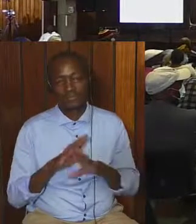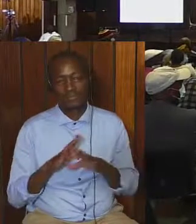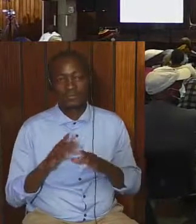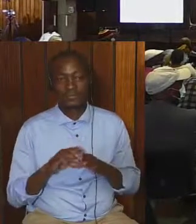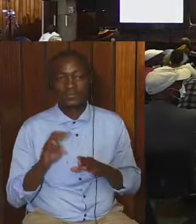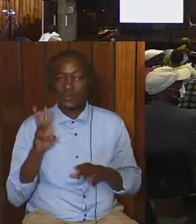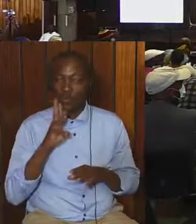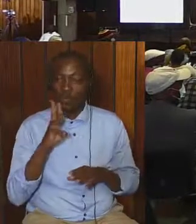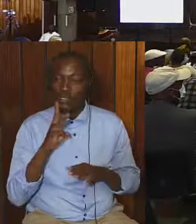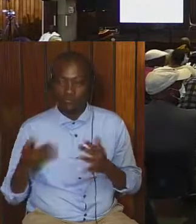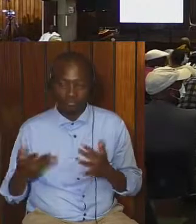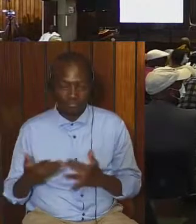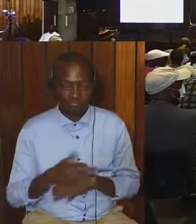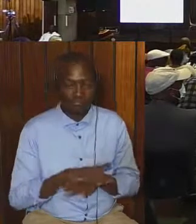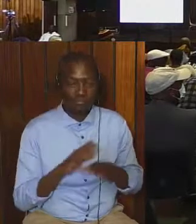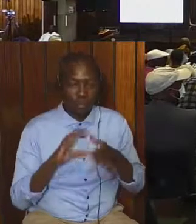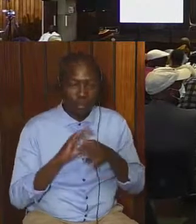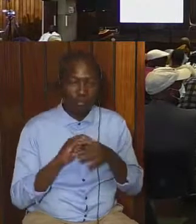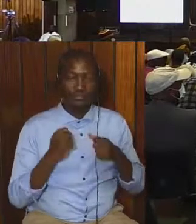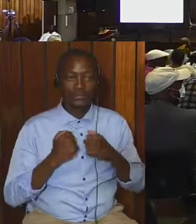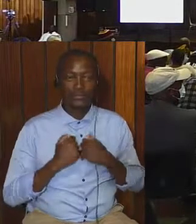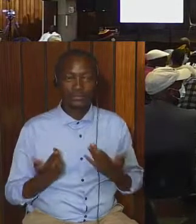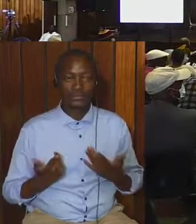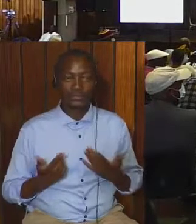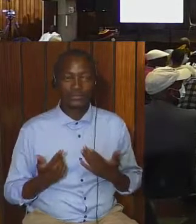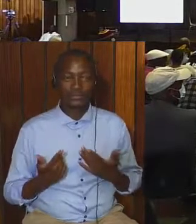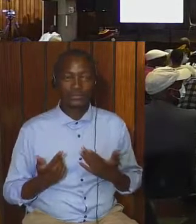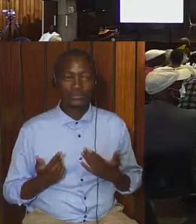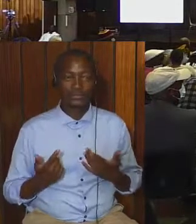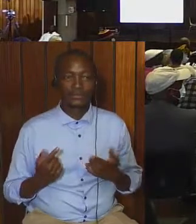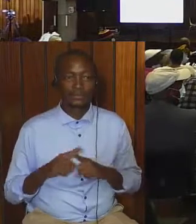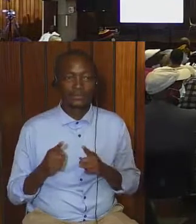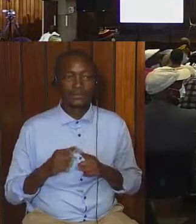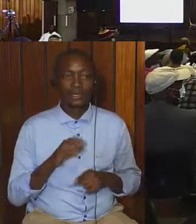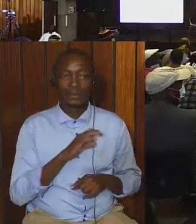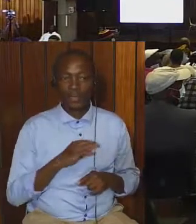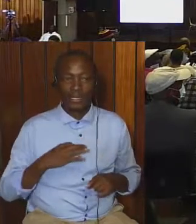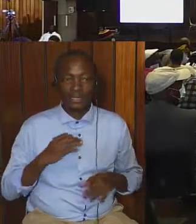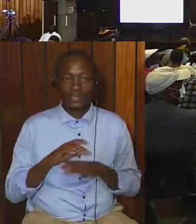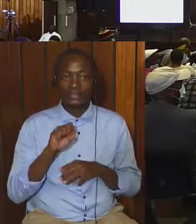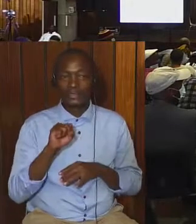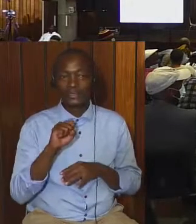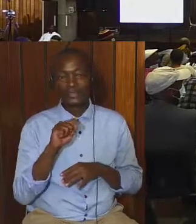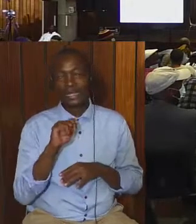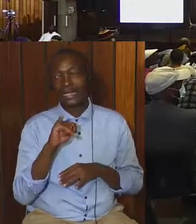amanzi angena endlini kwami. When we go to check our mayor, Ustainas,